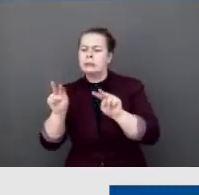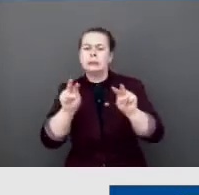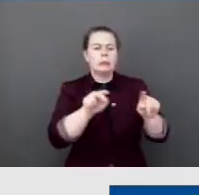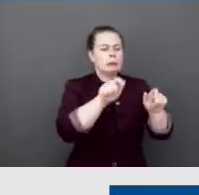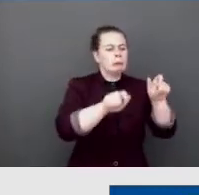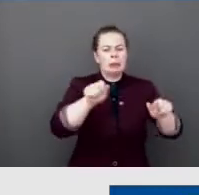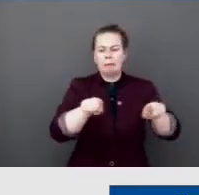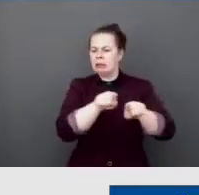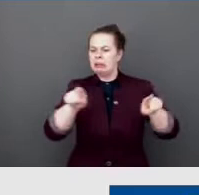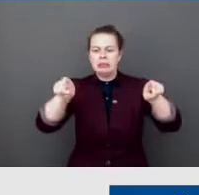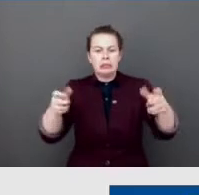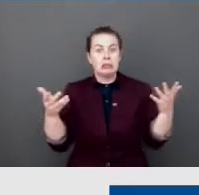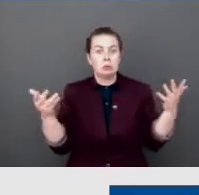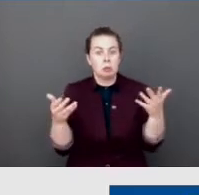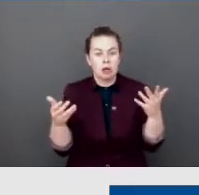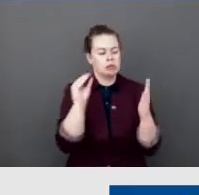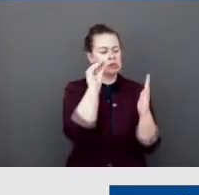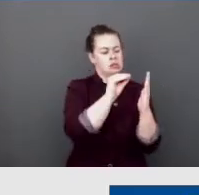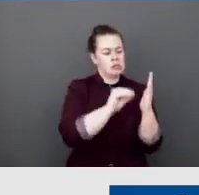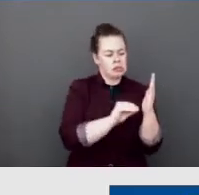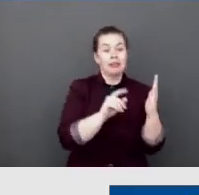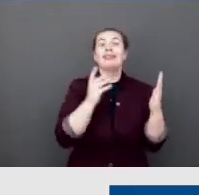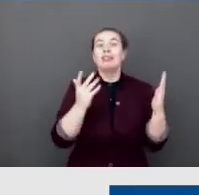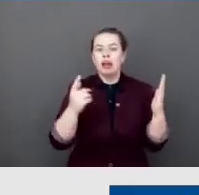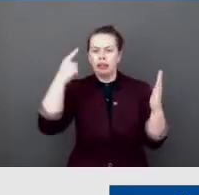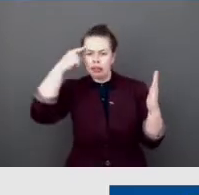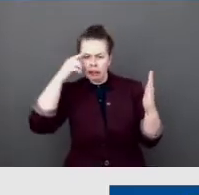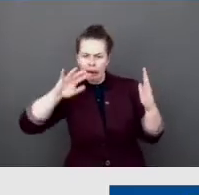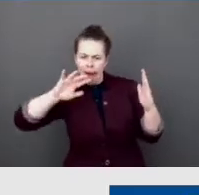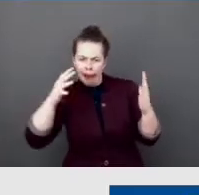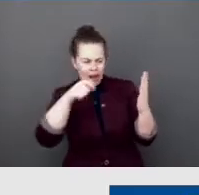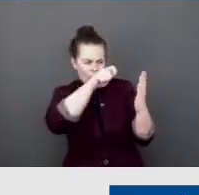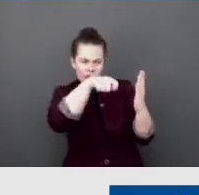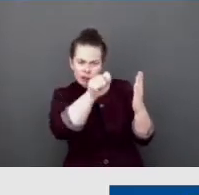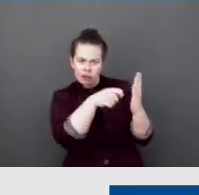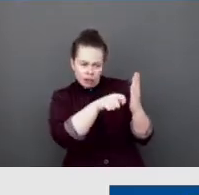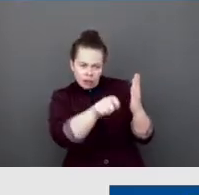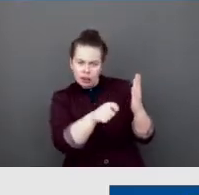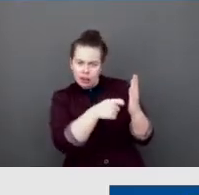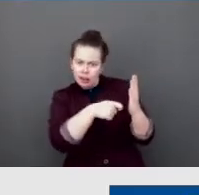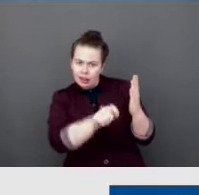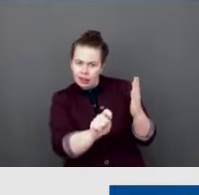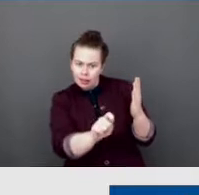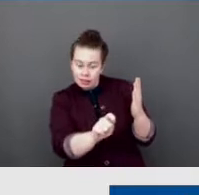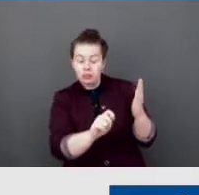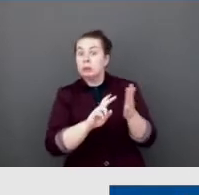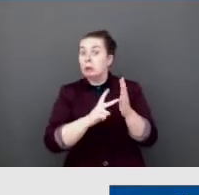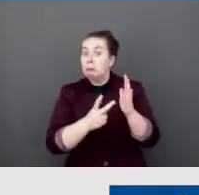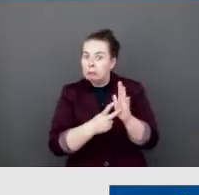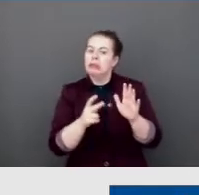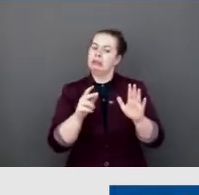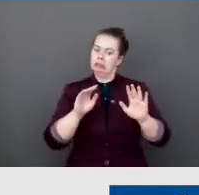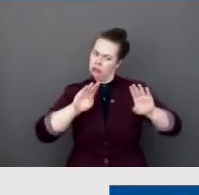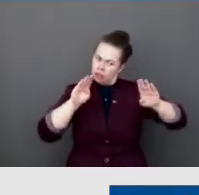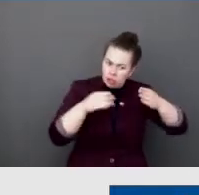the population and then to decide on how that can best be met by bringing together all of the assets.